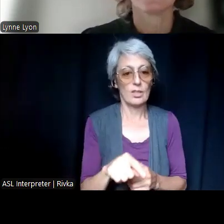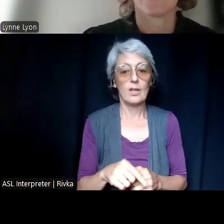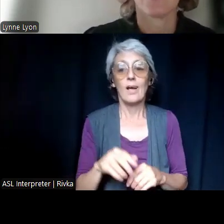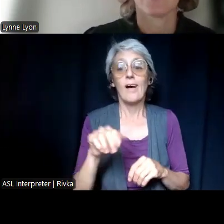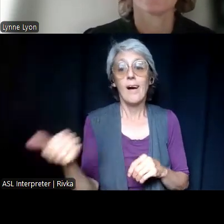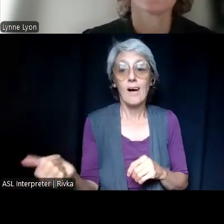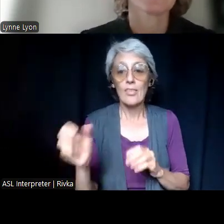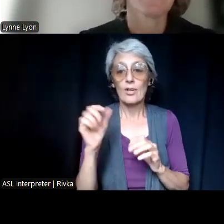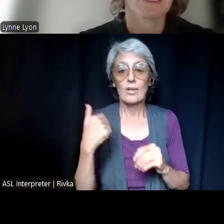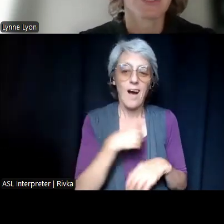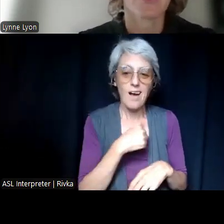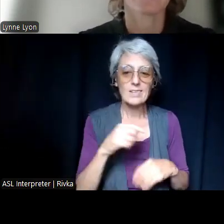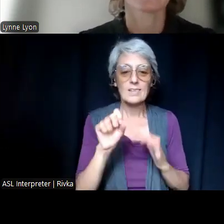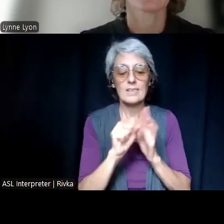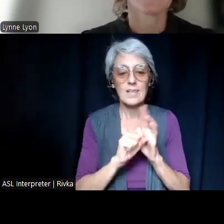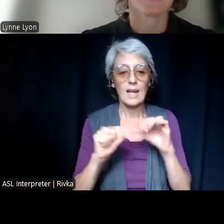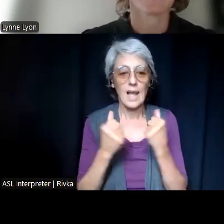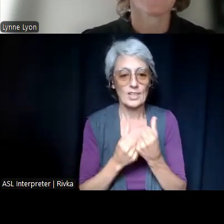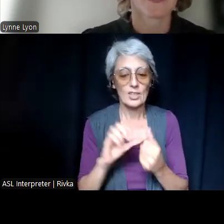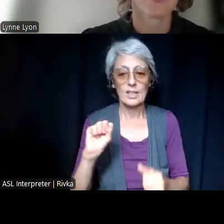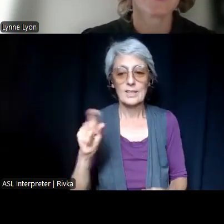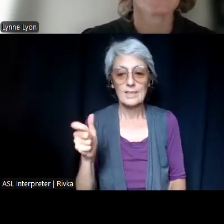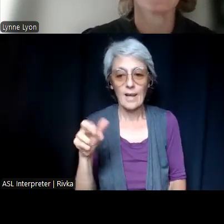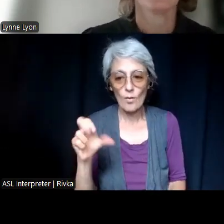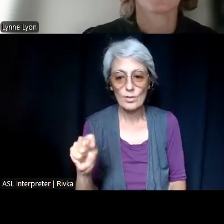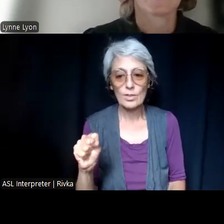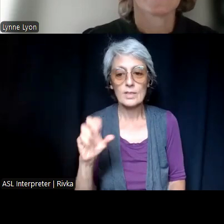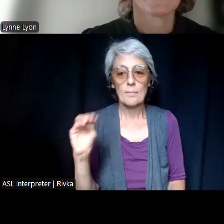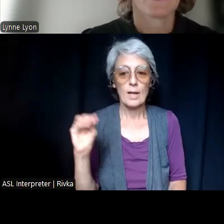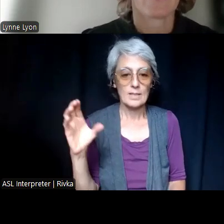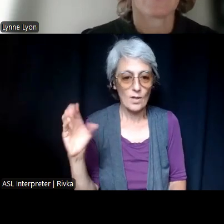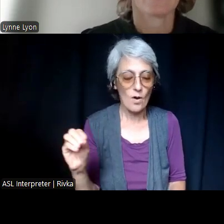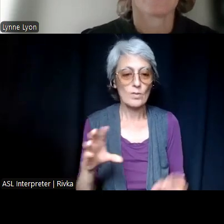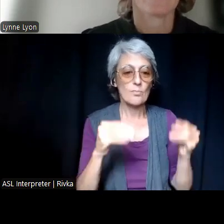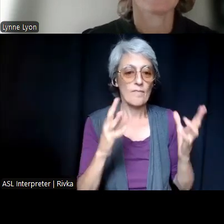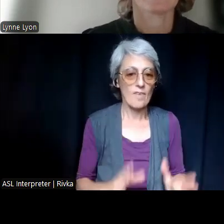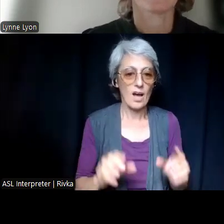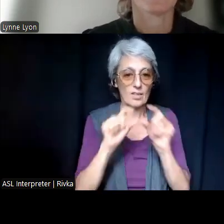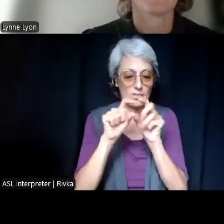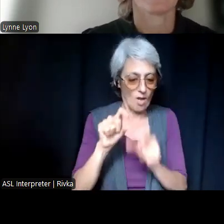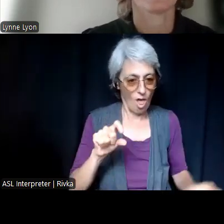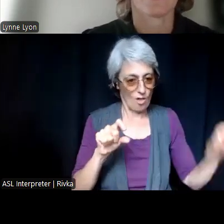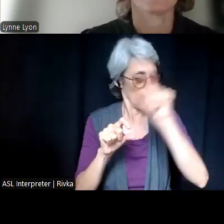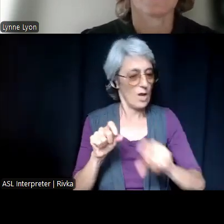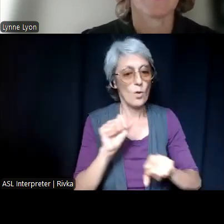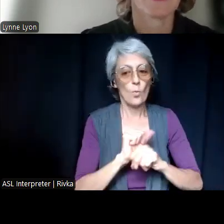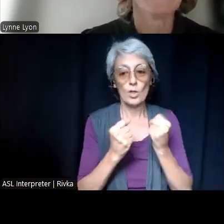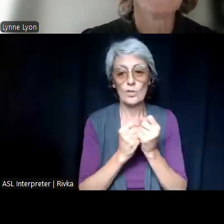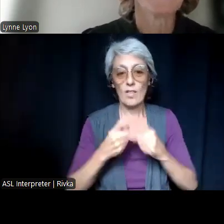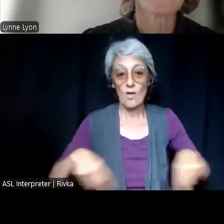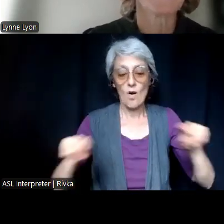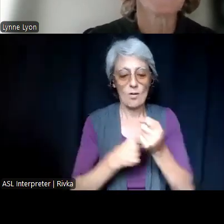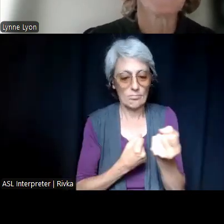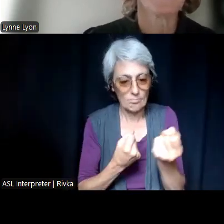agencies, stakeholders, managed care organizations, and providers working together to support the child and